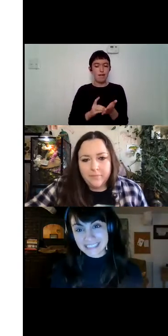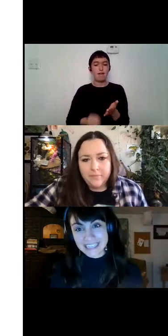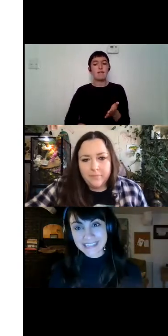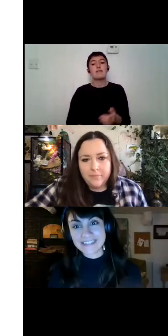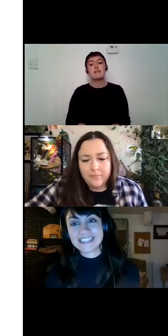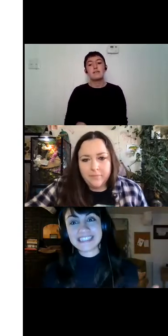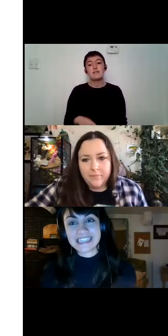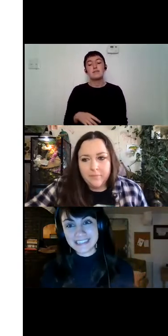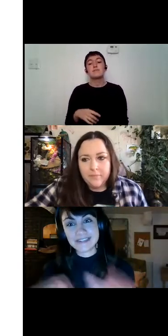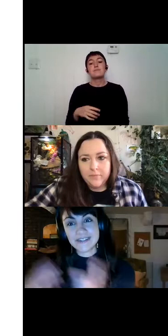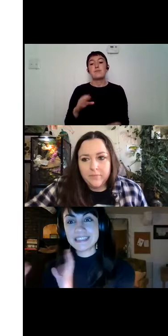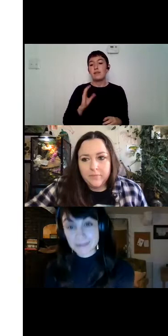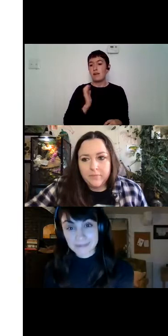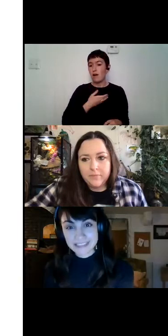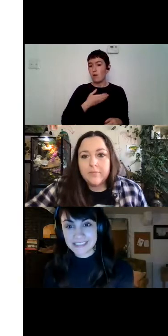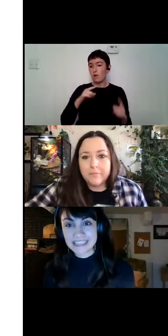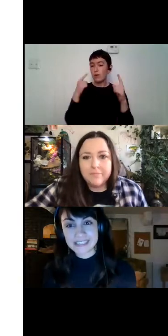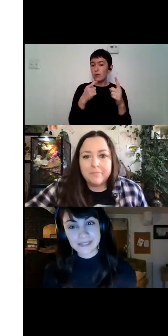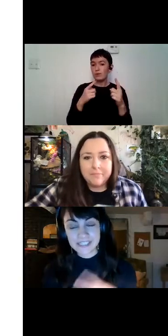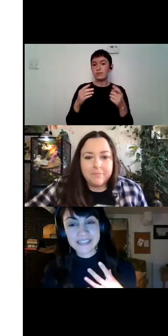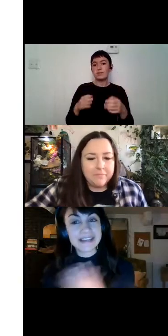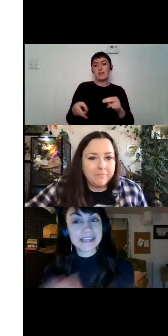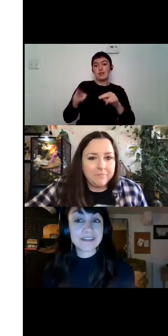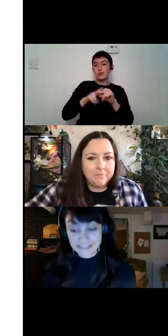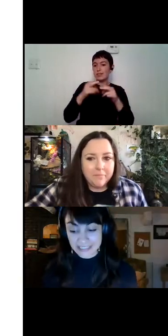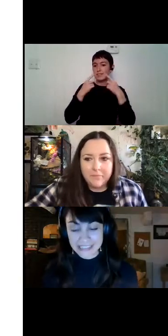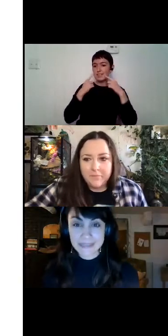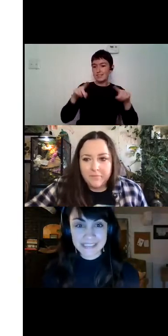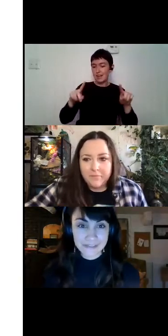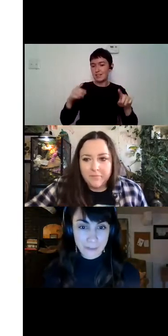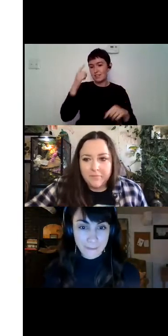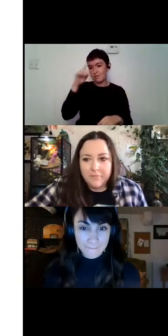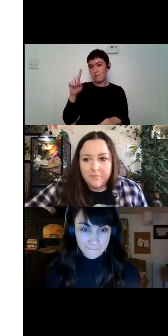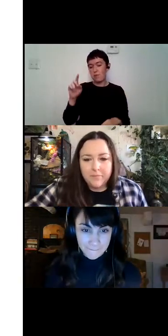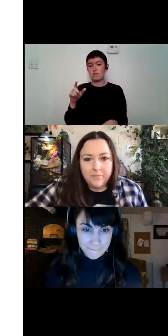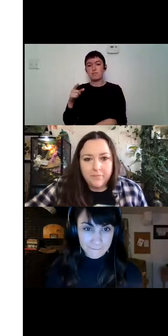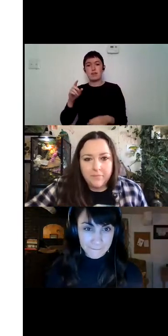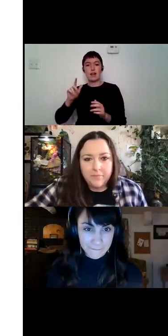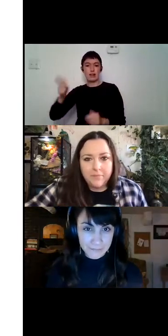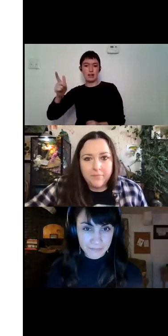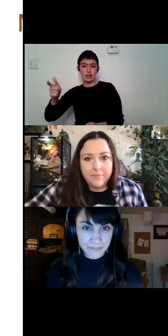increase the likelihood of success in later on experimental studies, which can be very, very expensive.